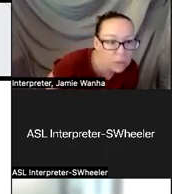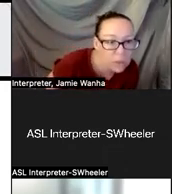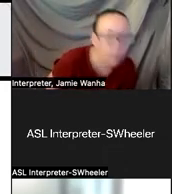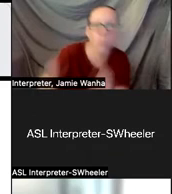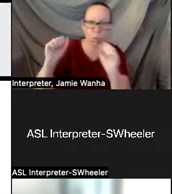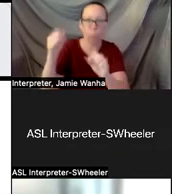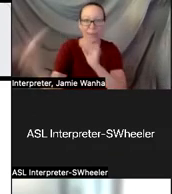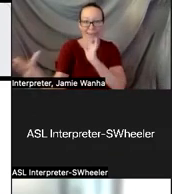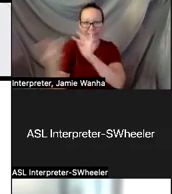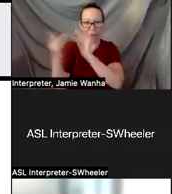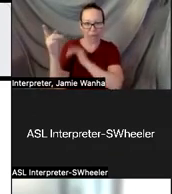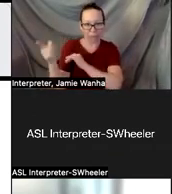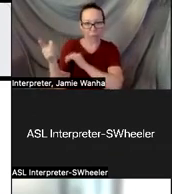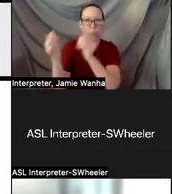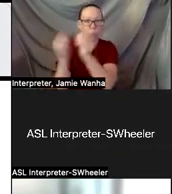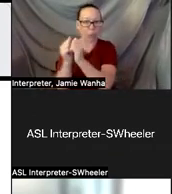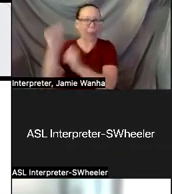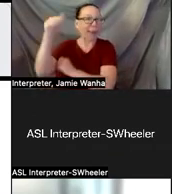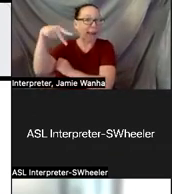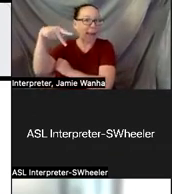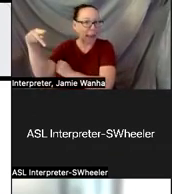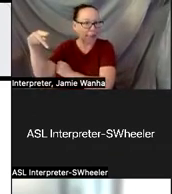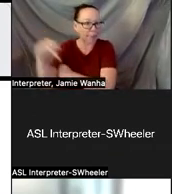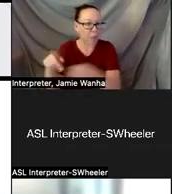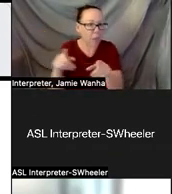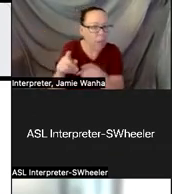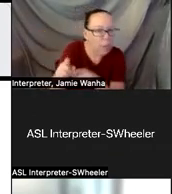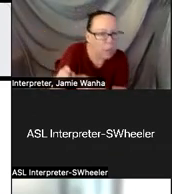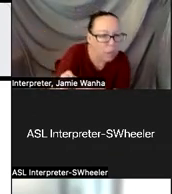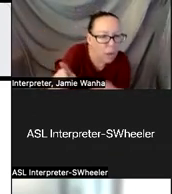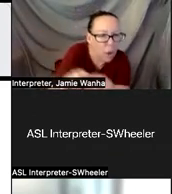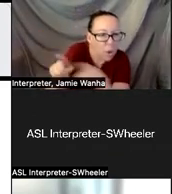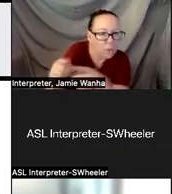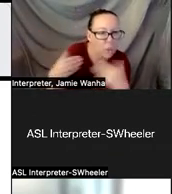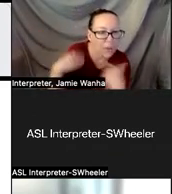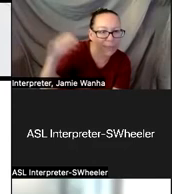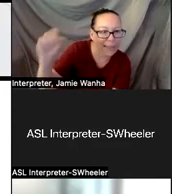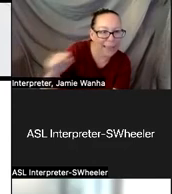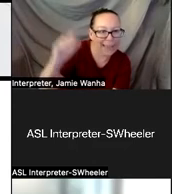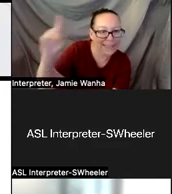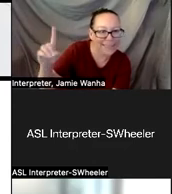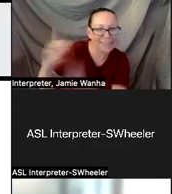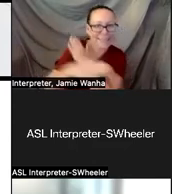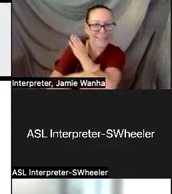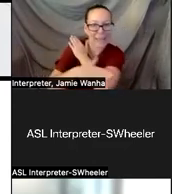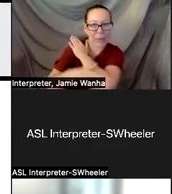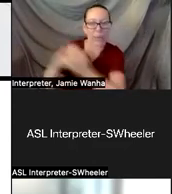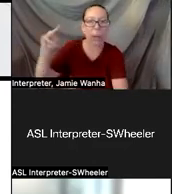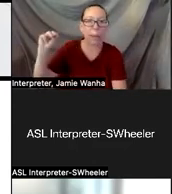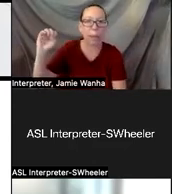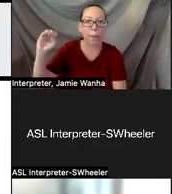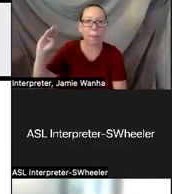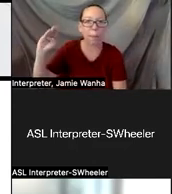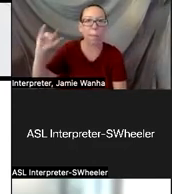phone. We also have the Estee County mobile application. This is something you can download to your iPhone or Android.